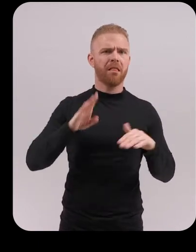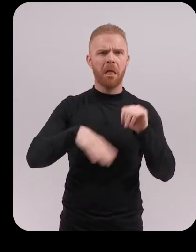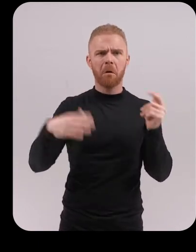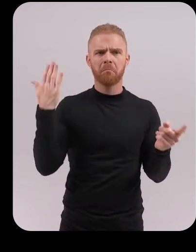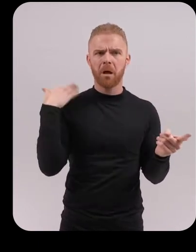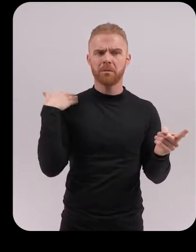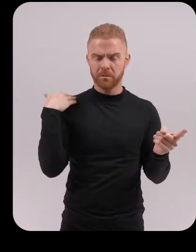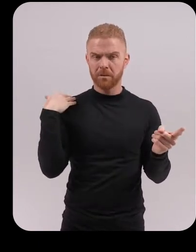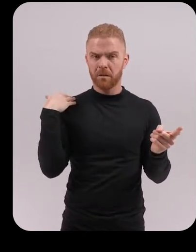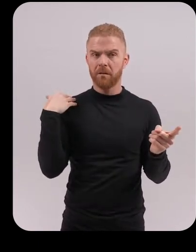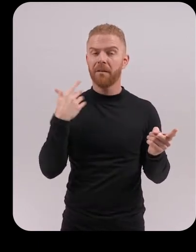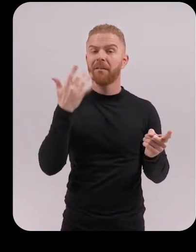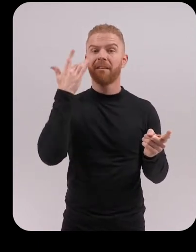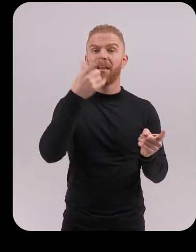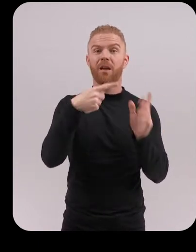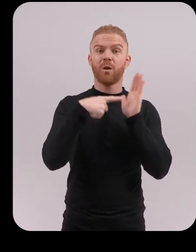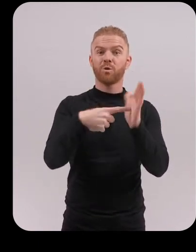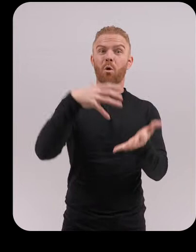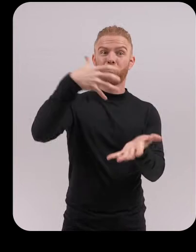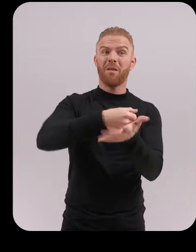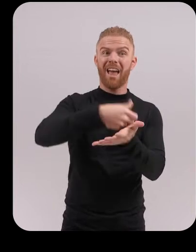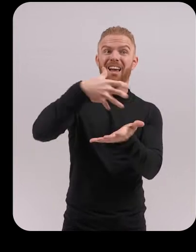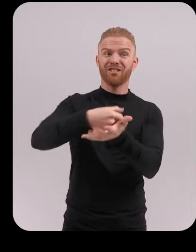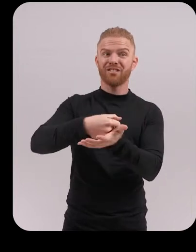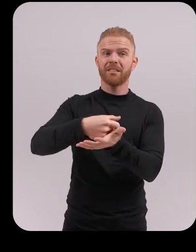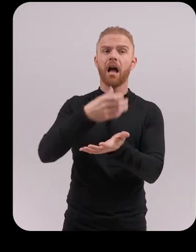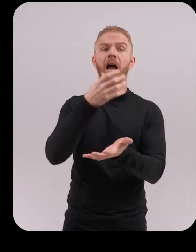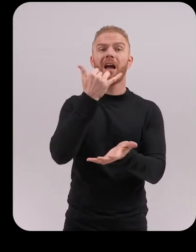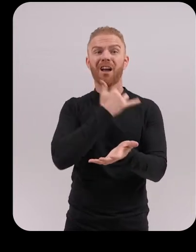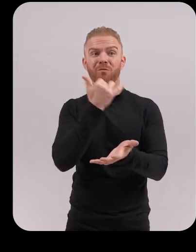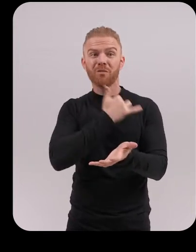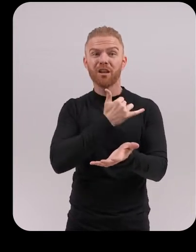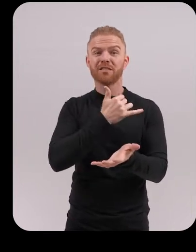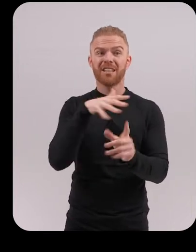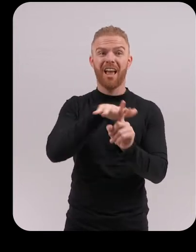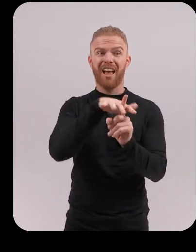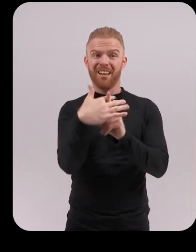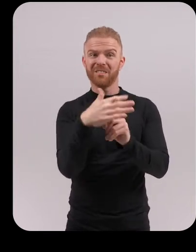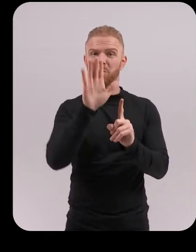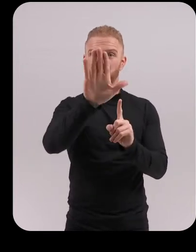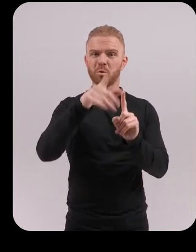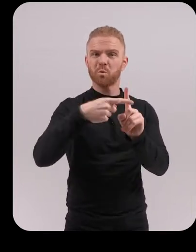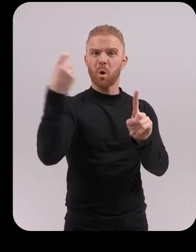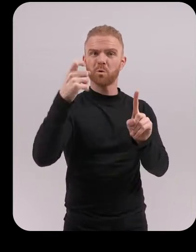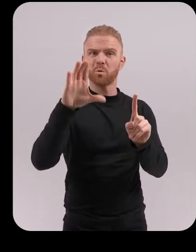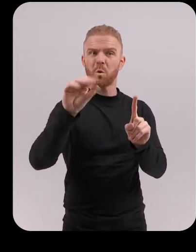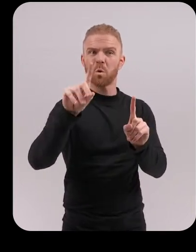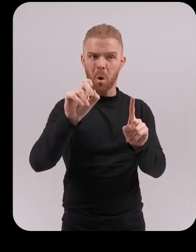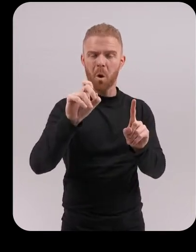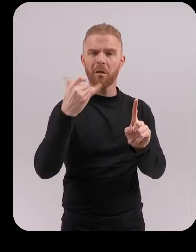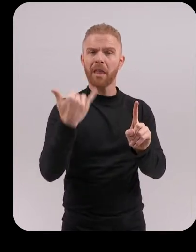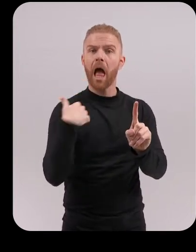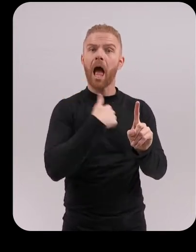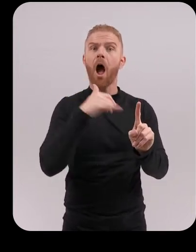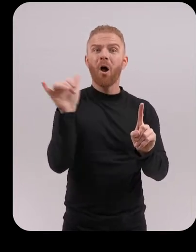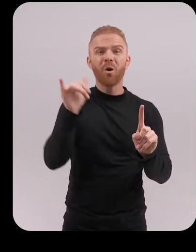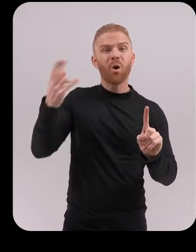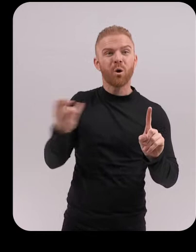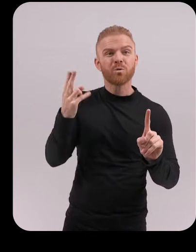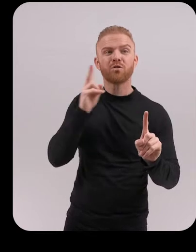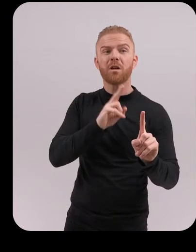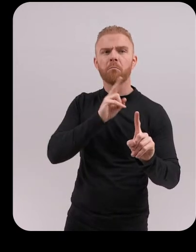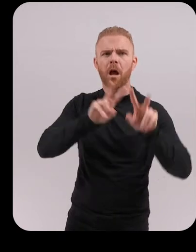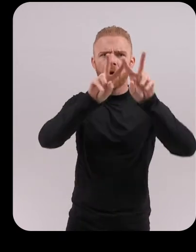before. Because on top of showing crashes and errors and the context of our source code, we now use Gemini to analyze